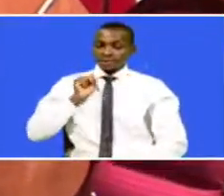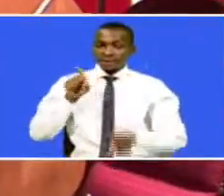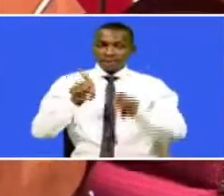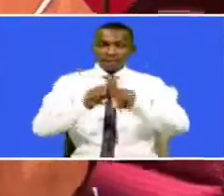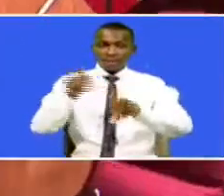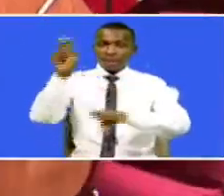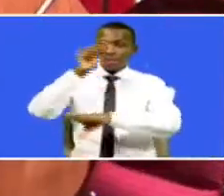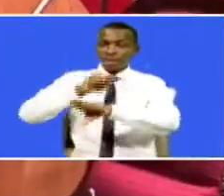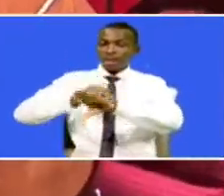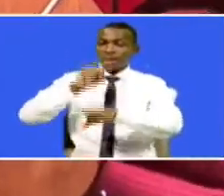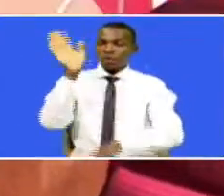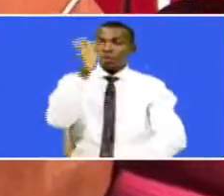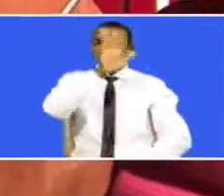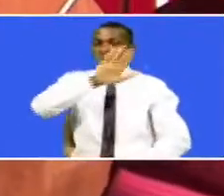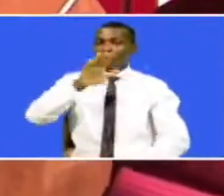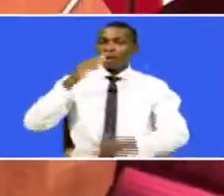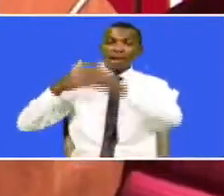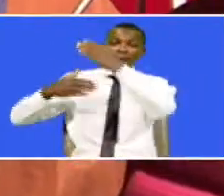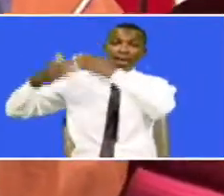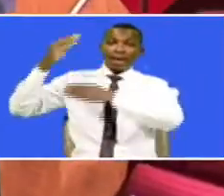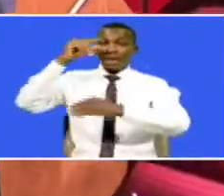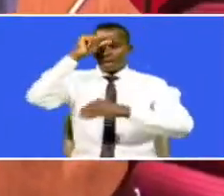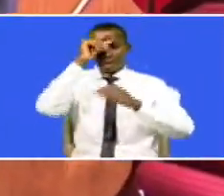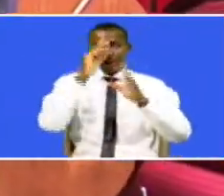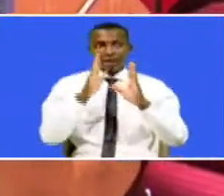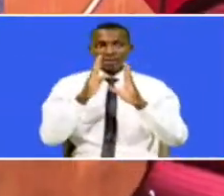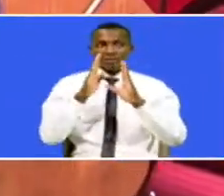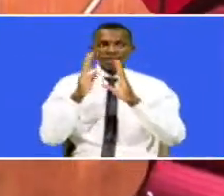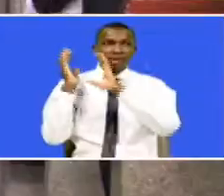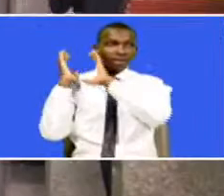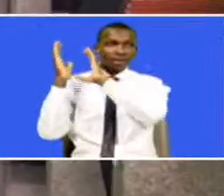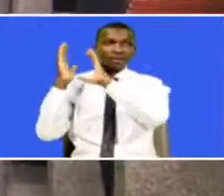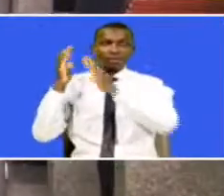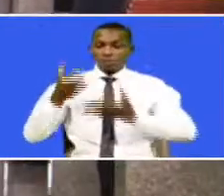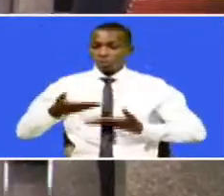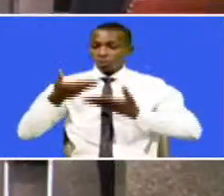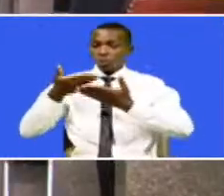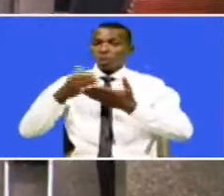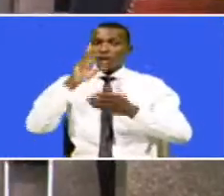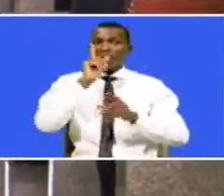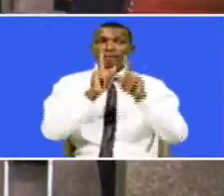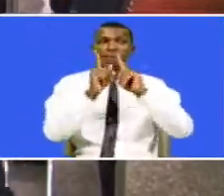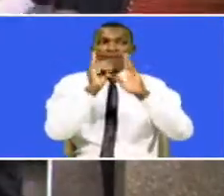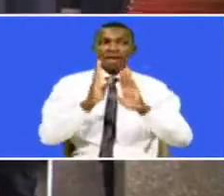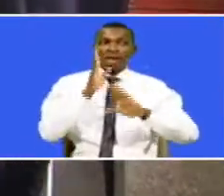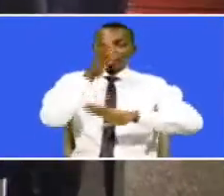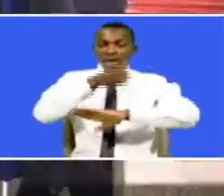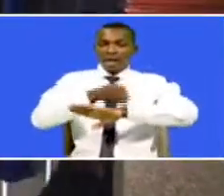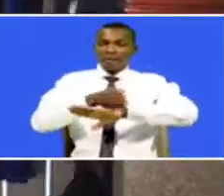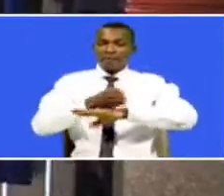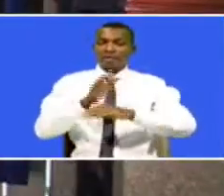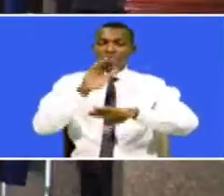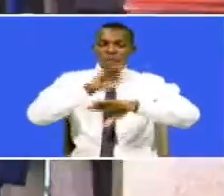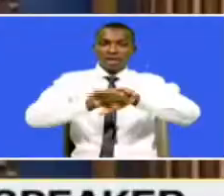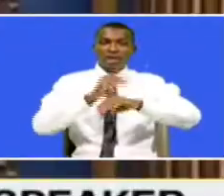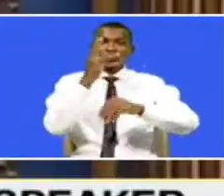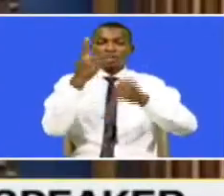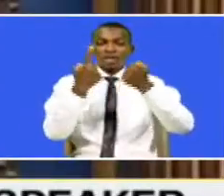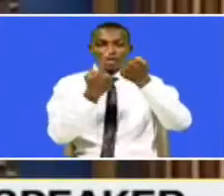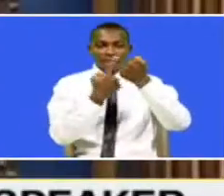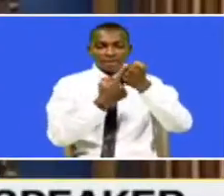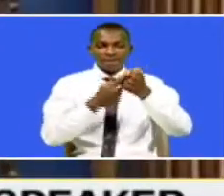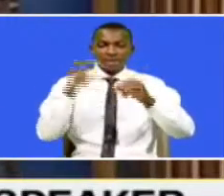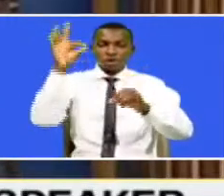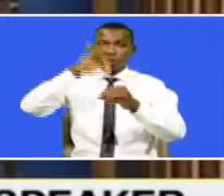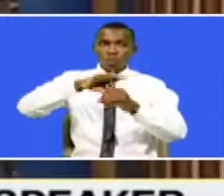wa Kilifi Amason Kingi akikuachua spika kwa raundi ya kwanza baada ya kupata kura 46 kati ya 67. We